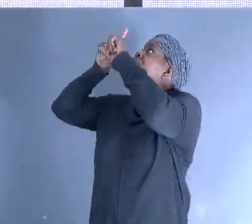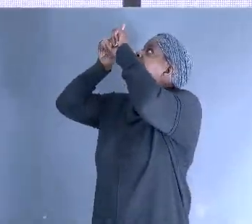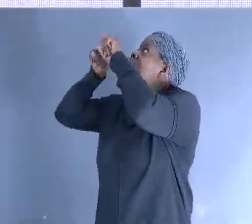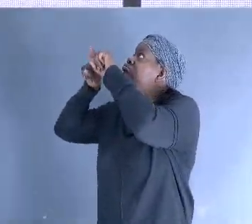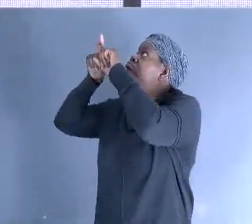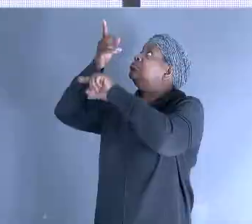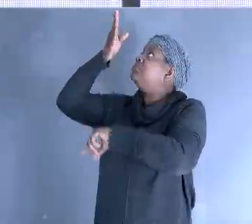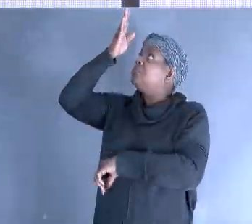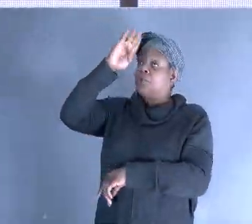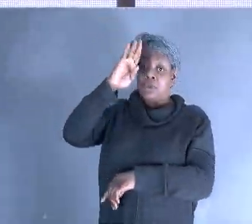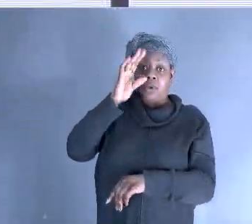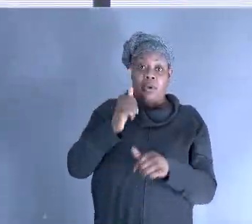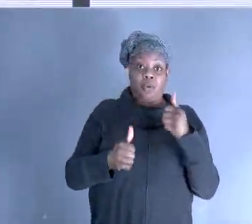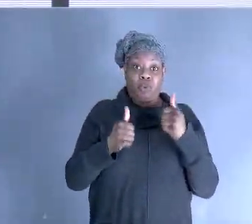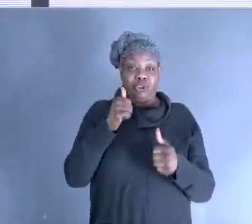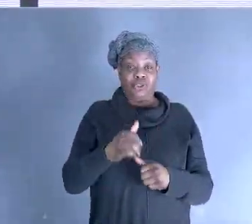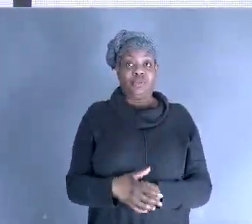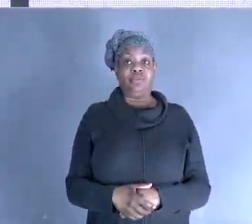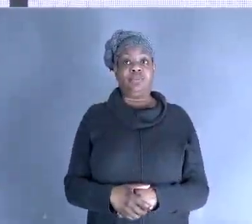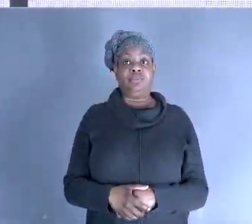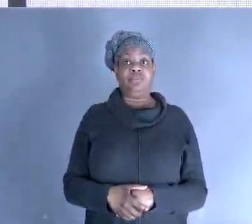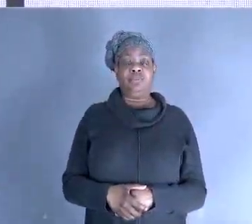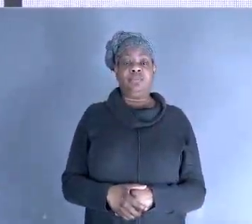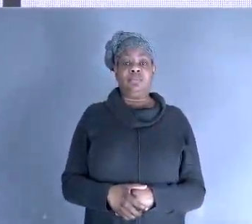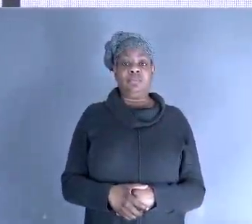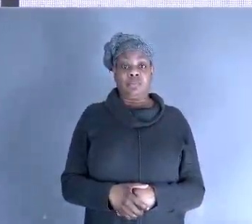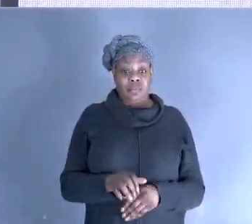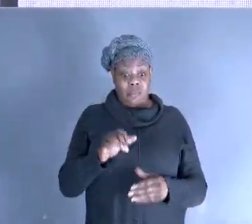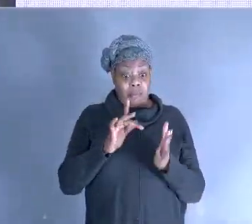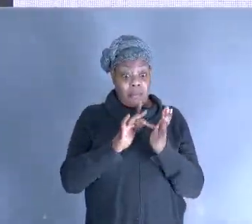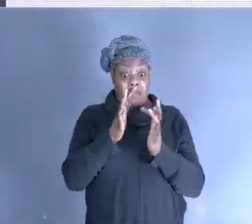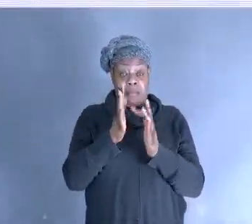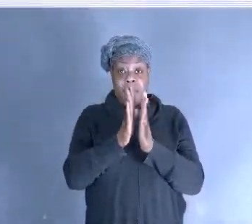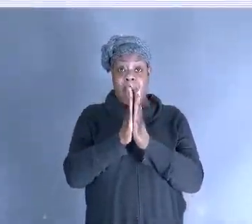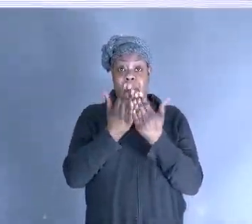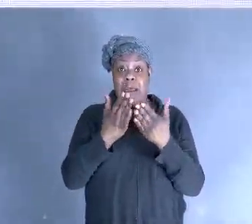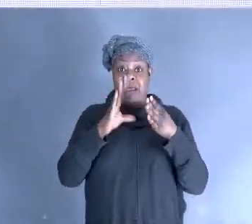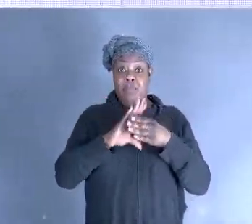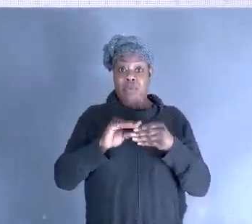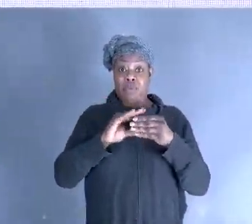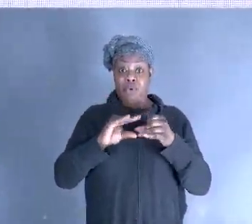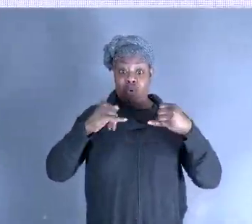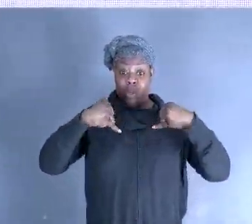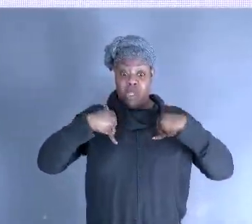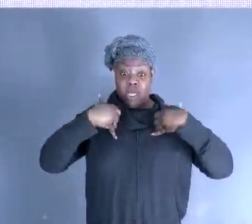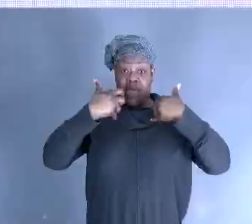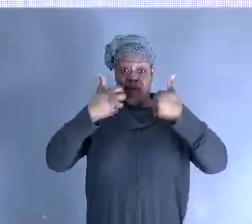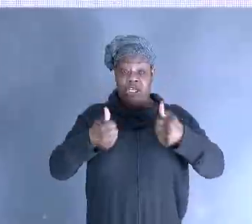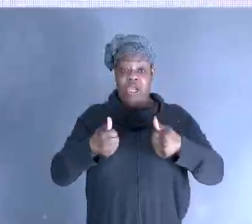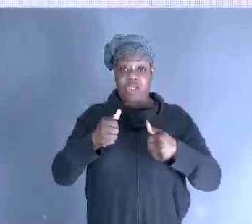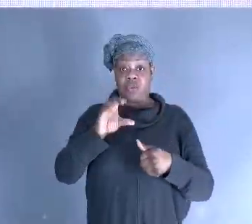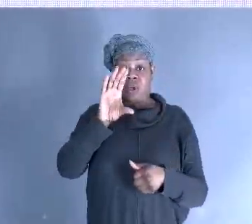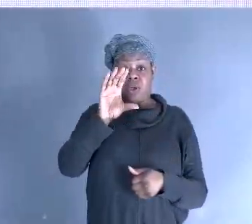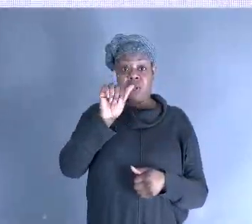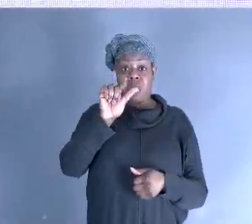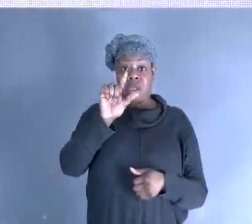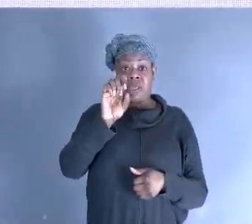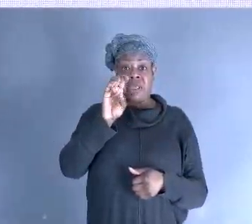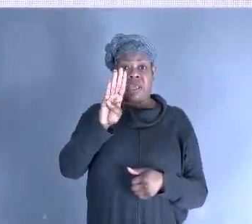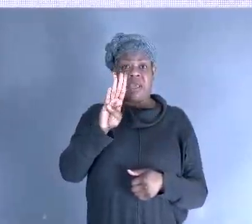what gave Joshua and Caleb that ability to see beyond what they could see in the natural and believe God for the supernatural?